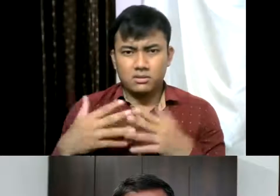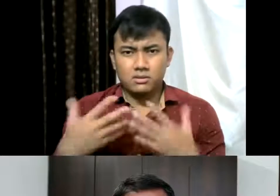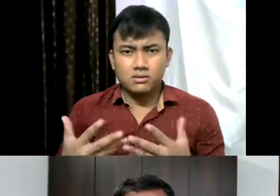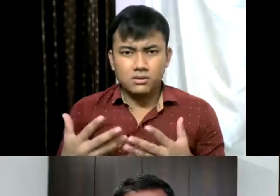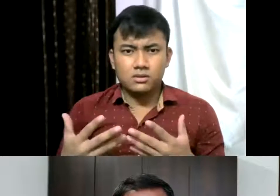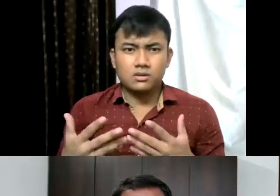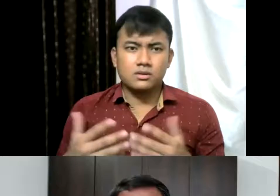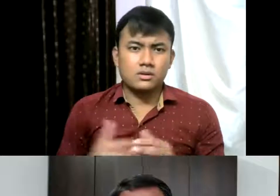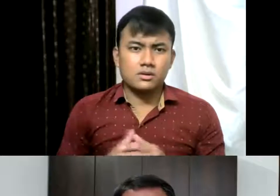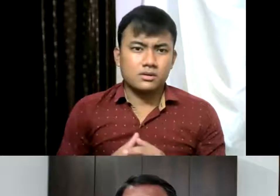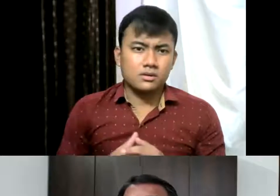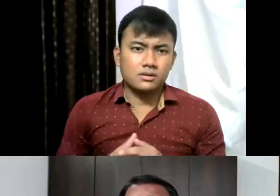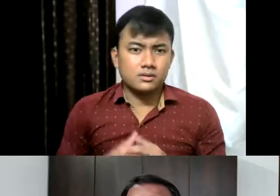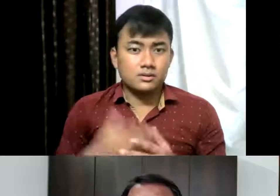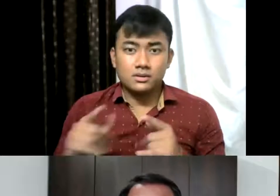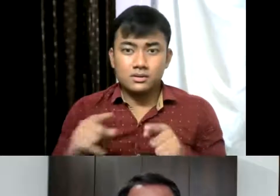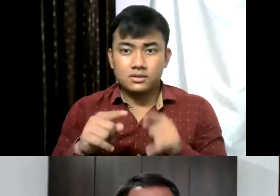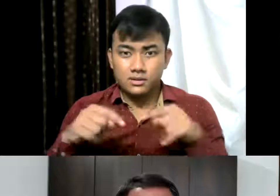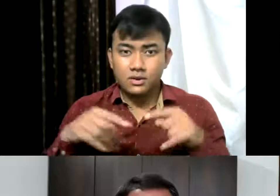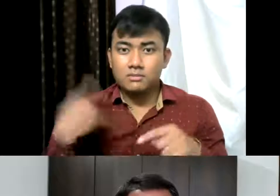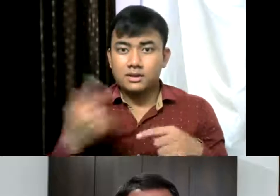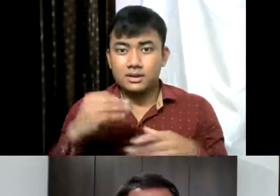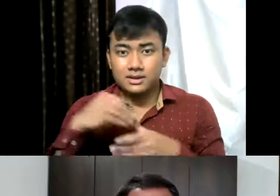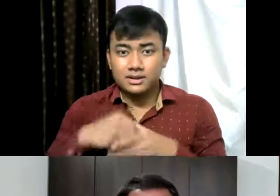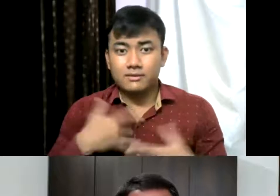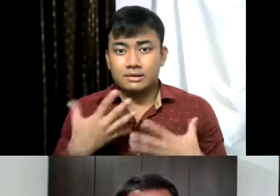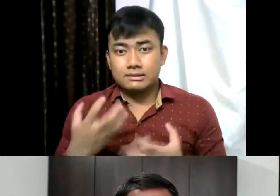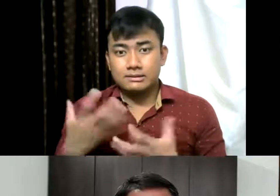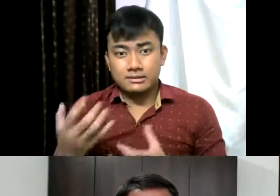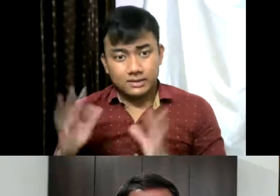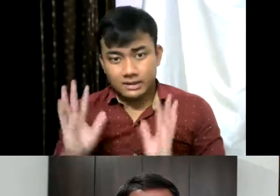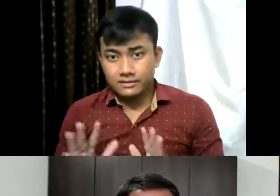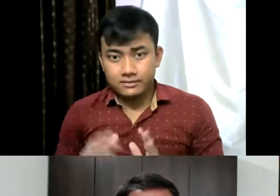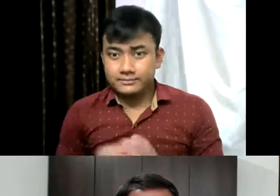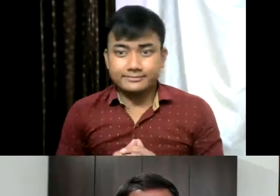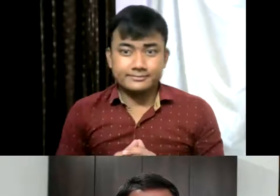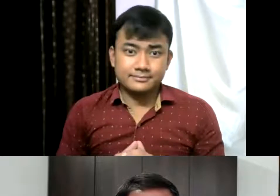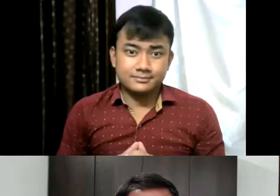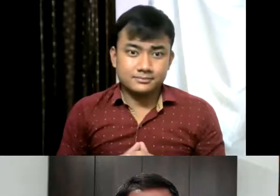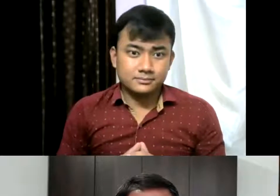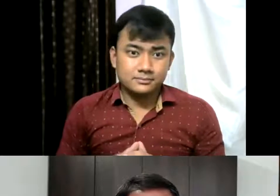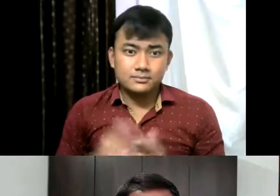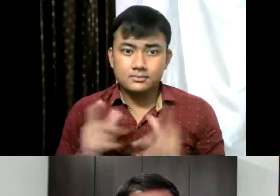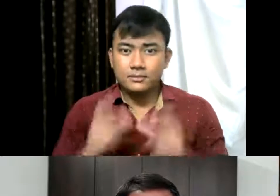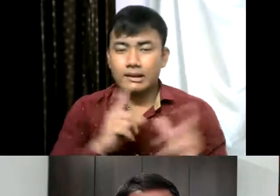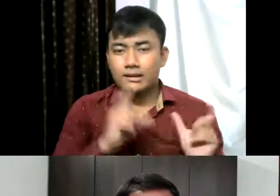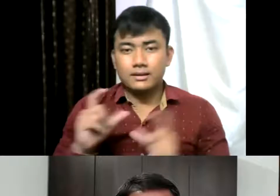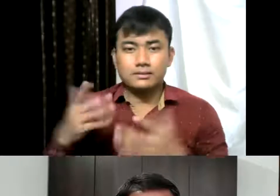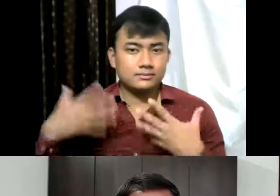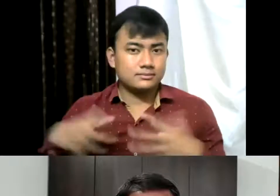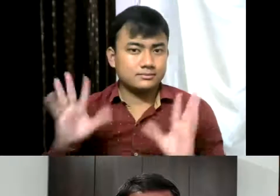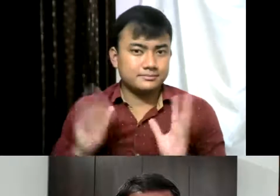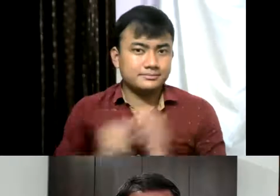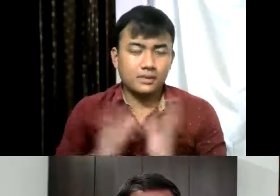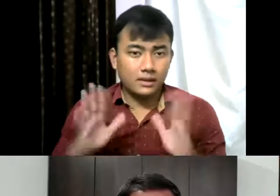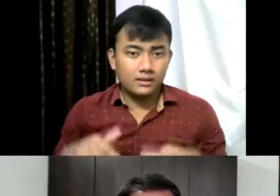gay men are having orgies. Let me tell you, Grindr is flooded with orgies of all kind. They don't care about all of these norms of social